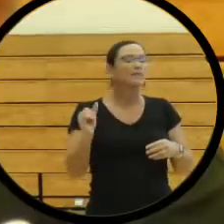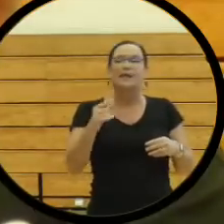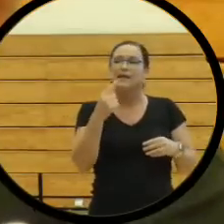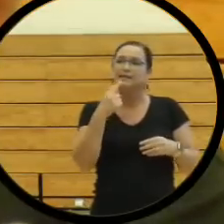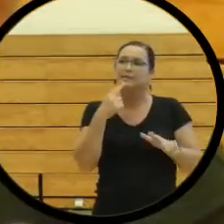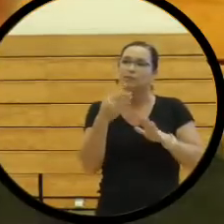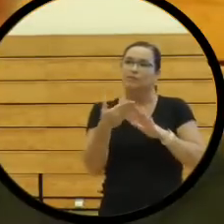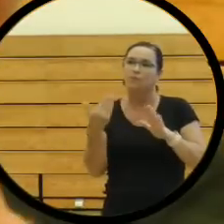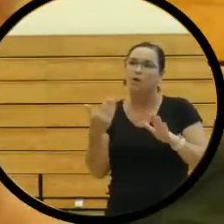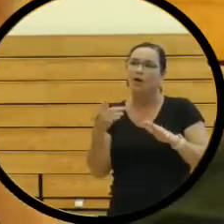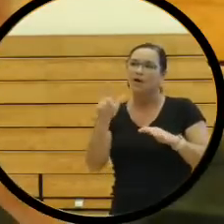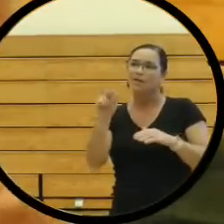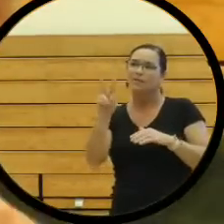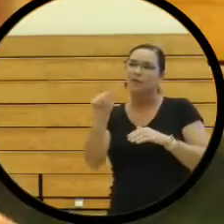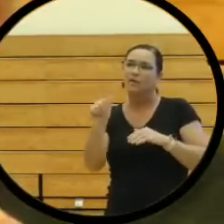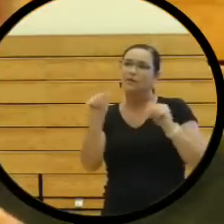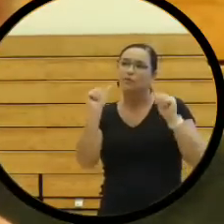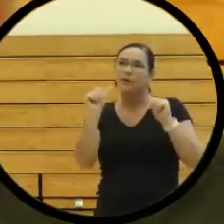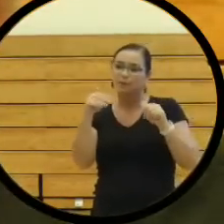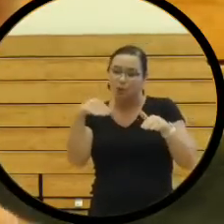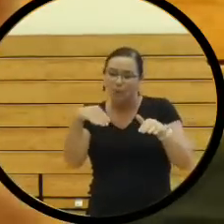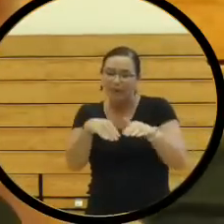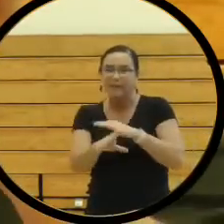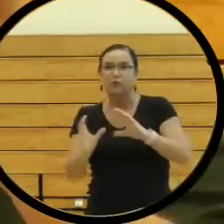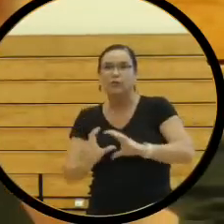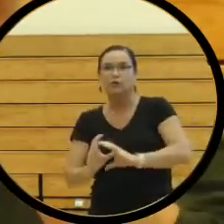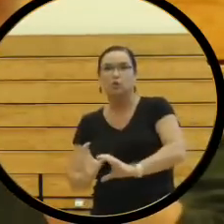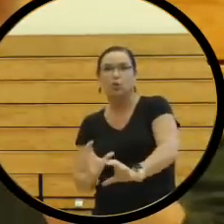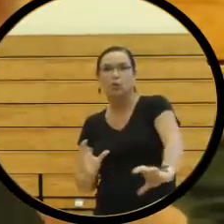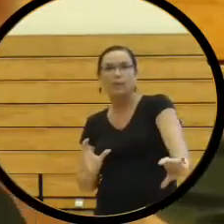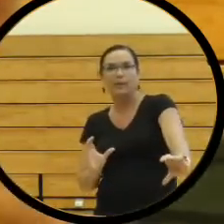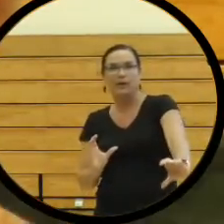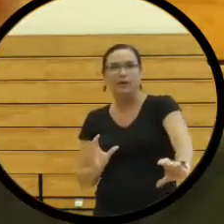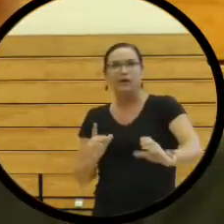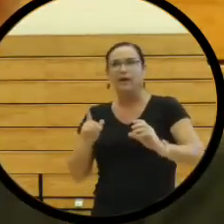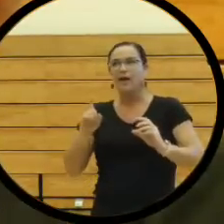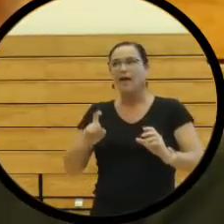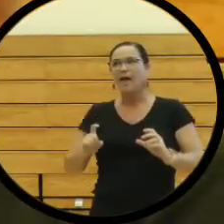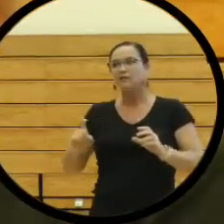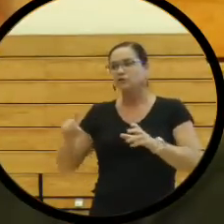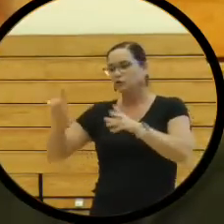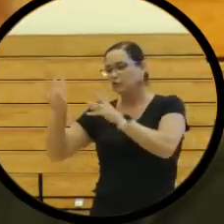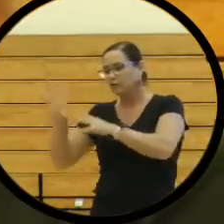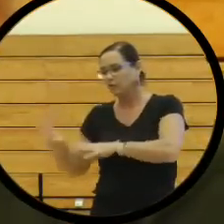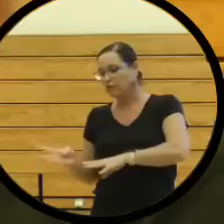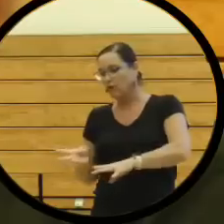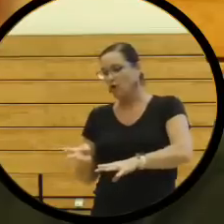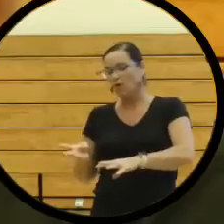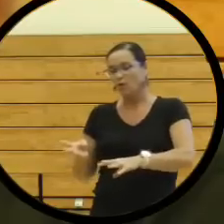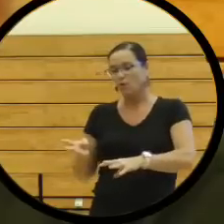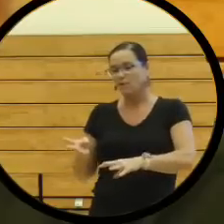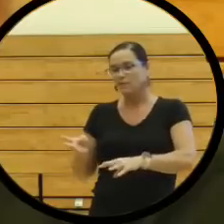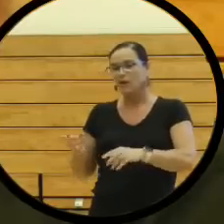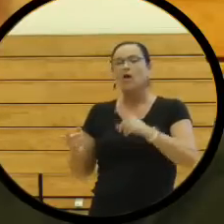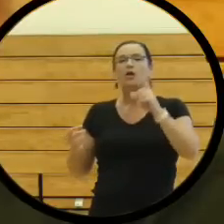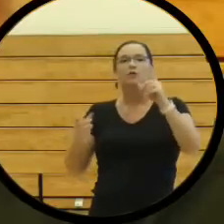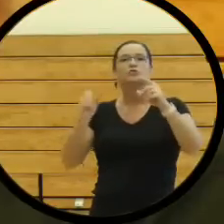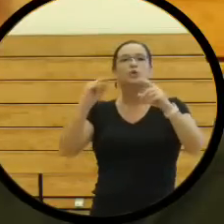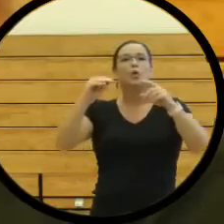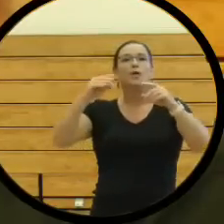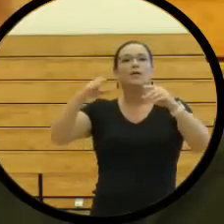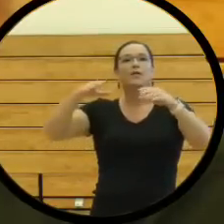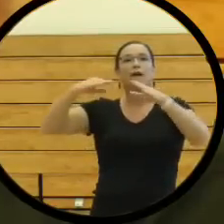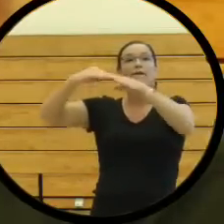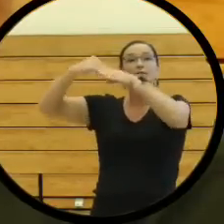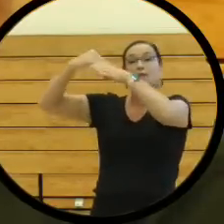people, lava to get into those lava tubes is pretty much going to have to flow into an old skylight. Well, my question is,